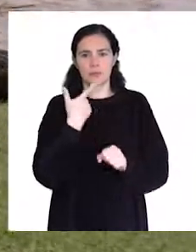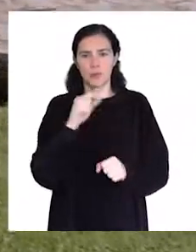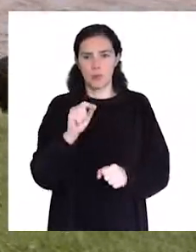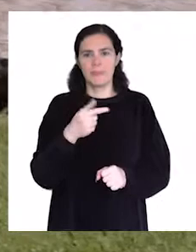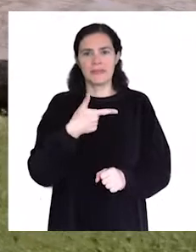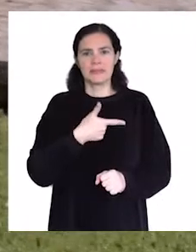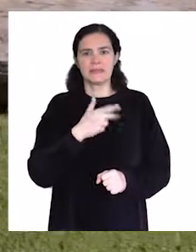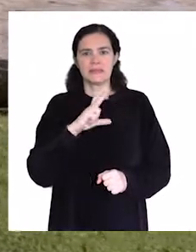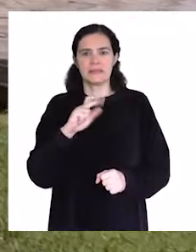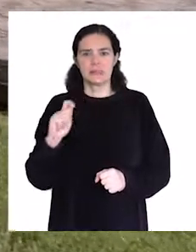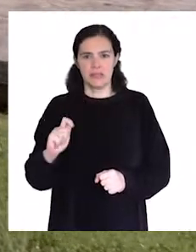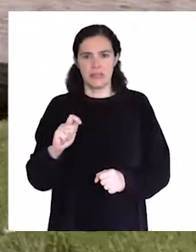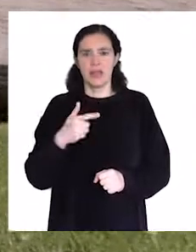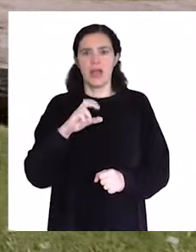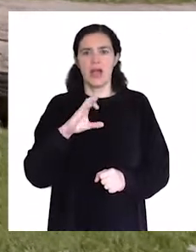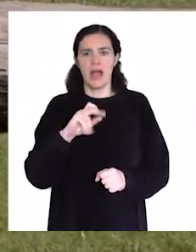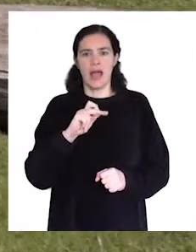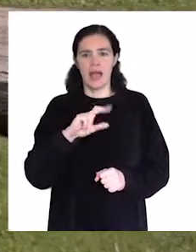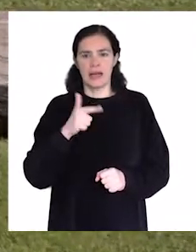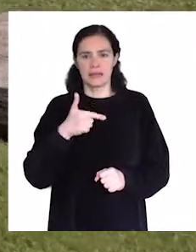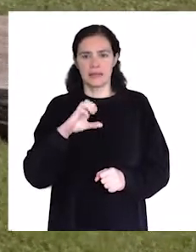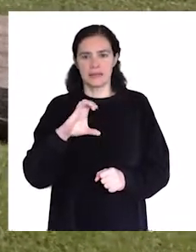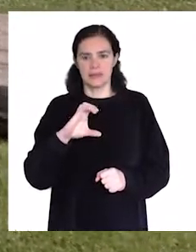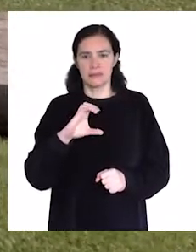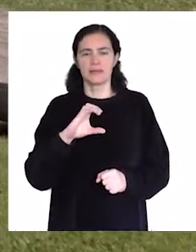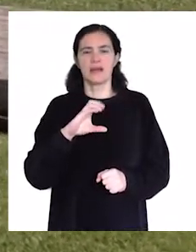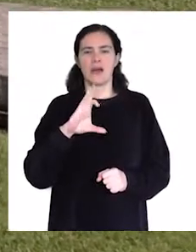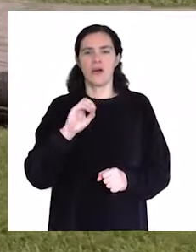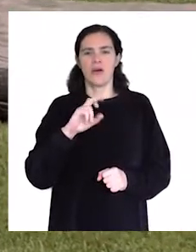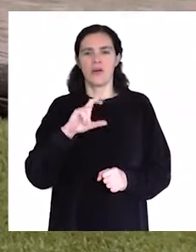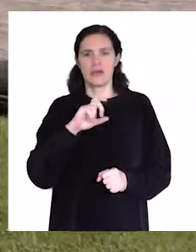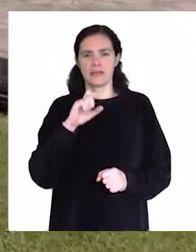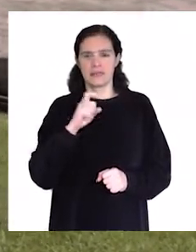the Three Arctic Horizon,